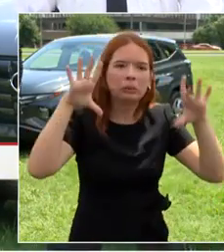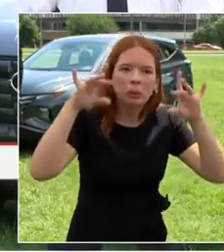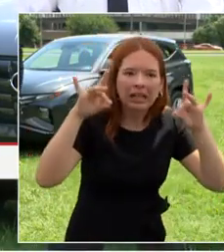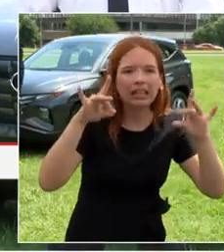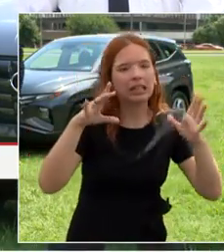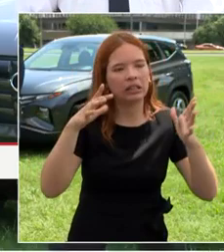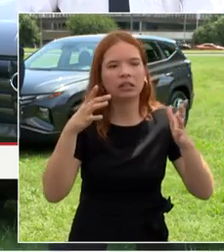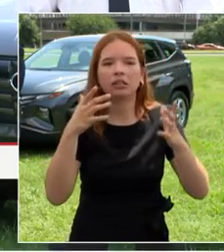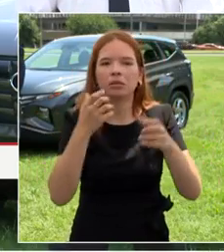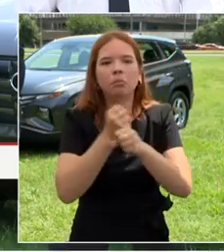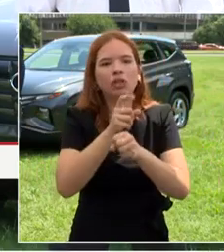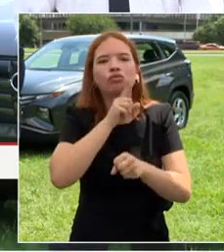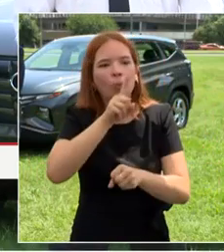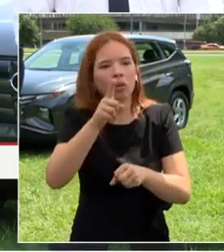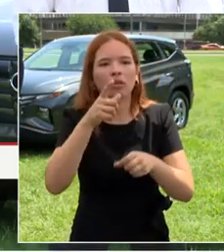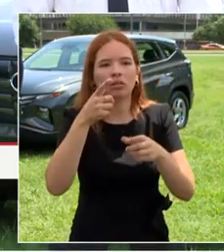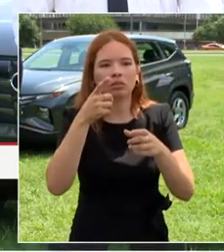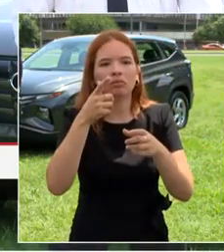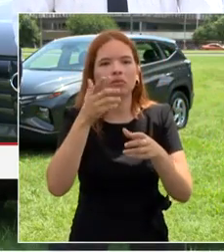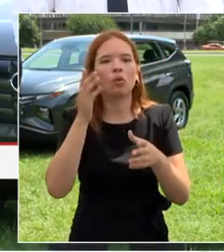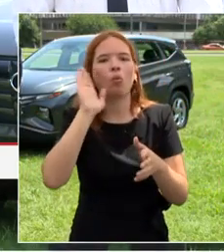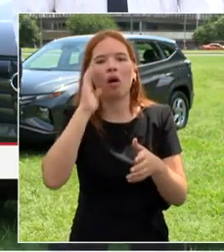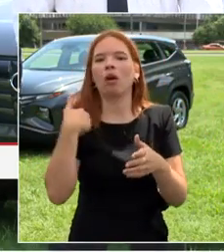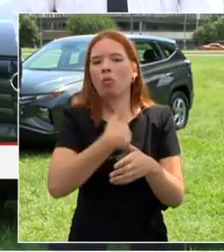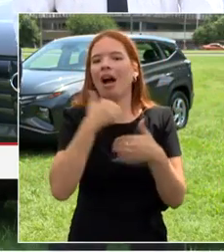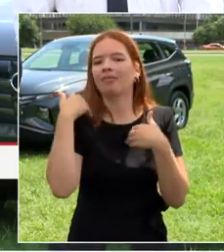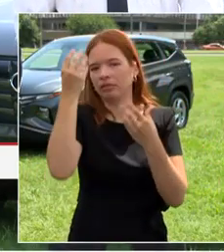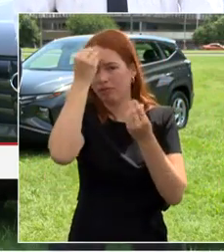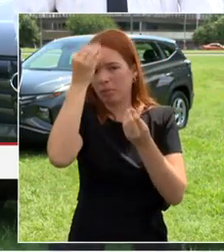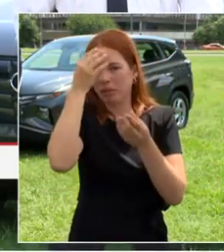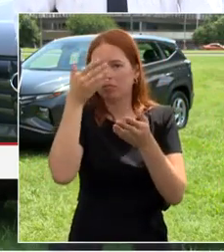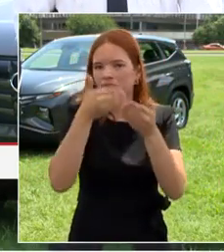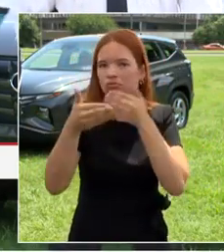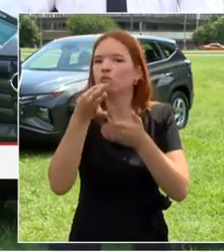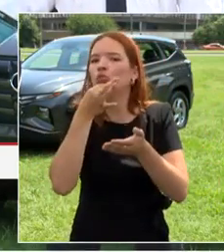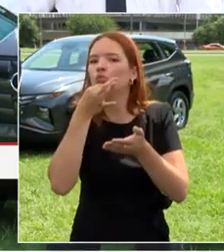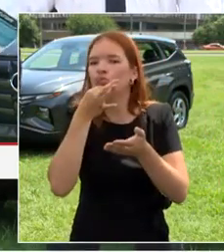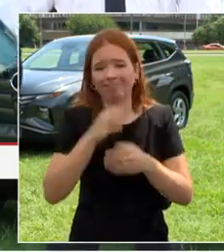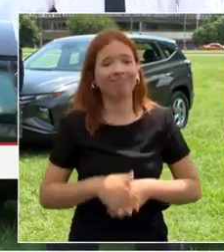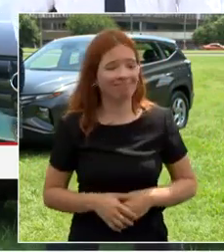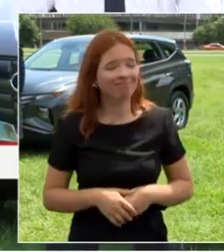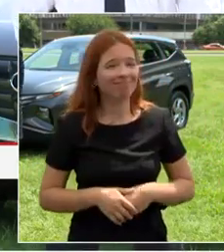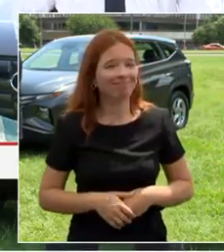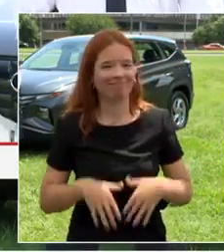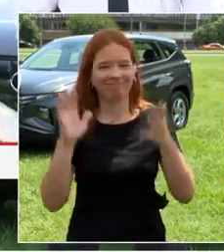from us this week in case we have to make any operational changes. Thank you.